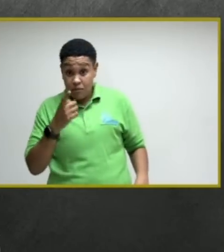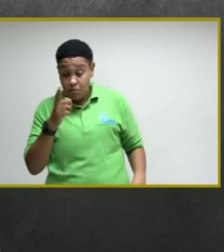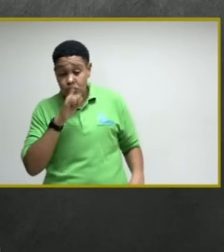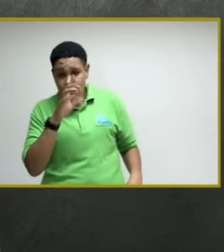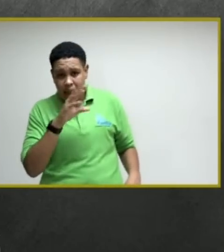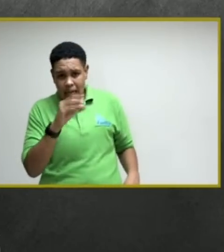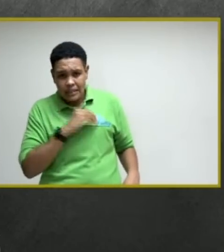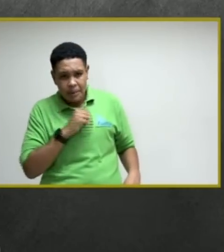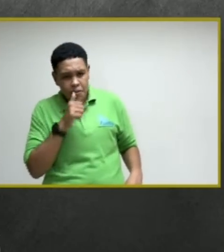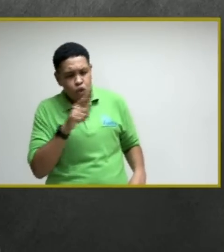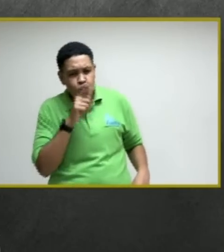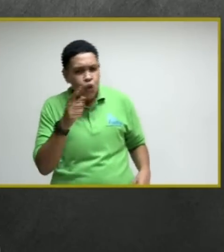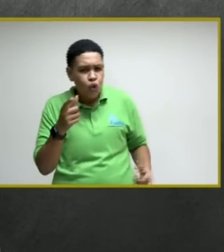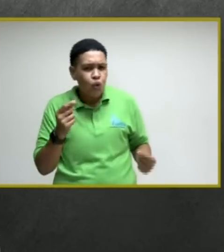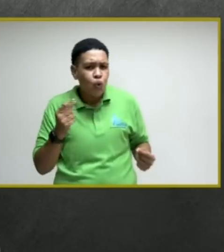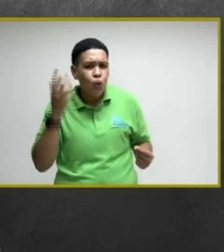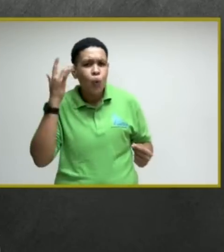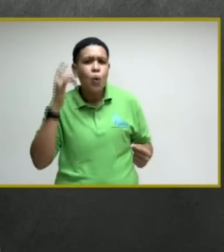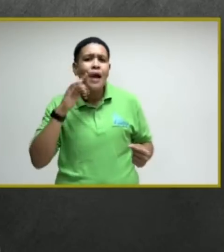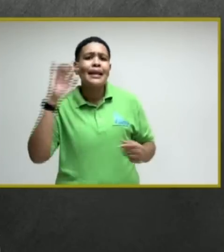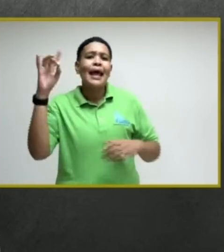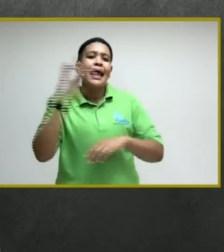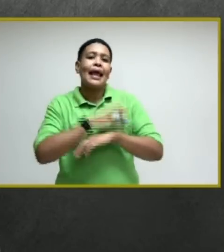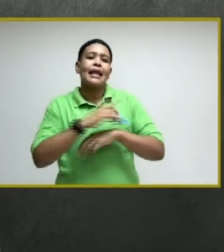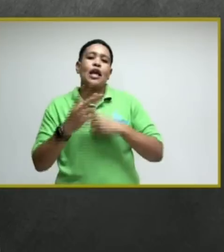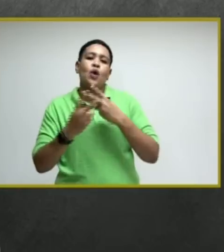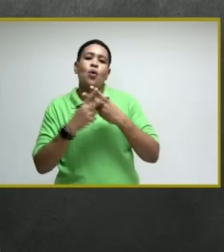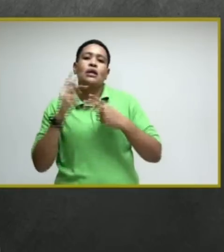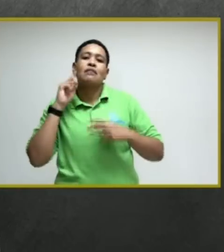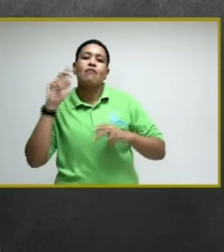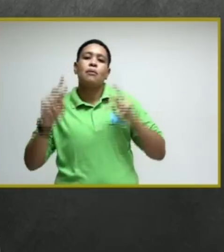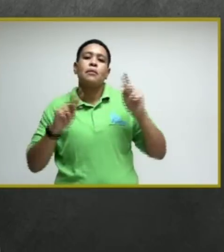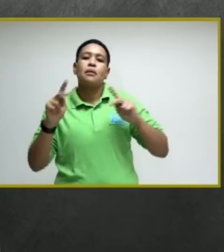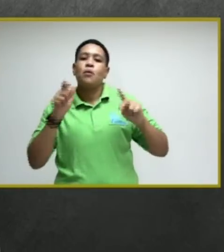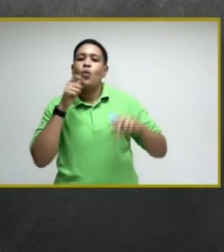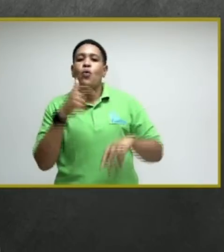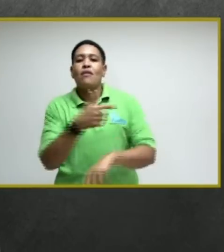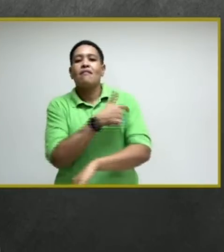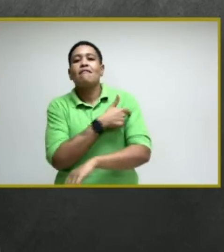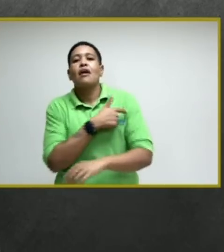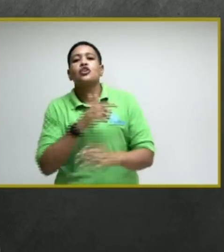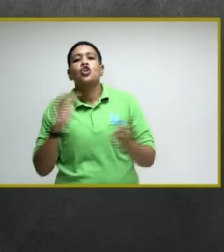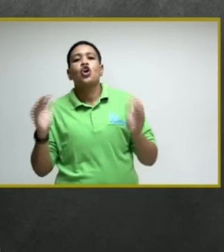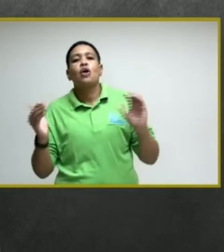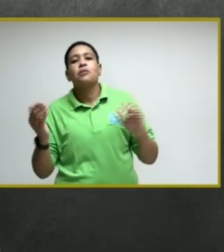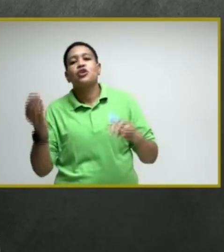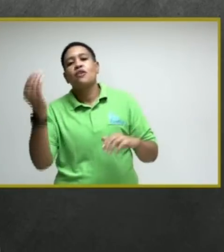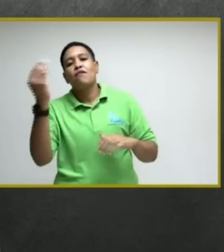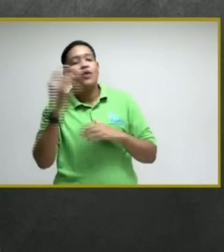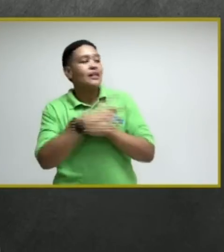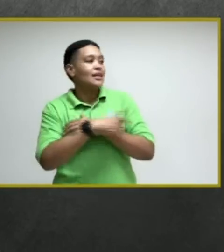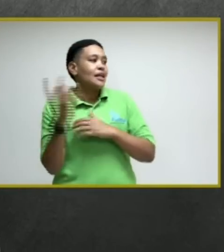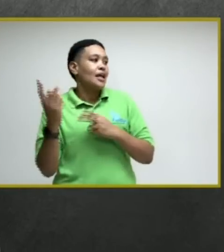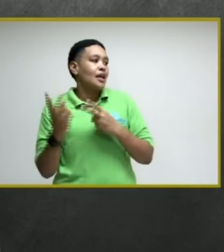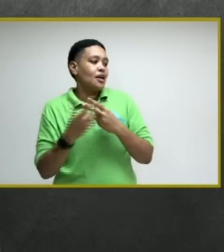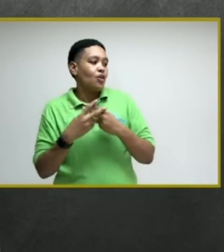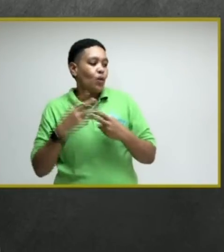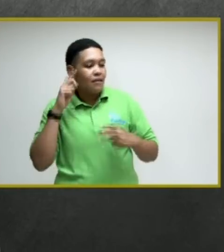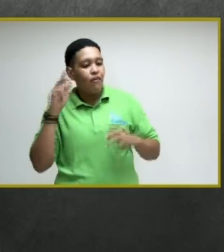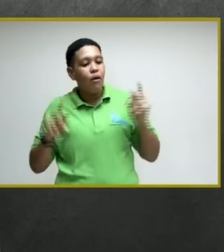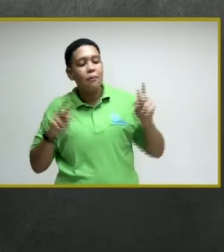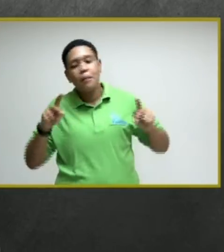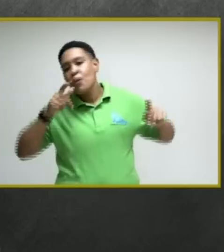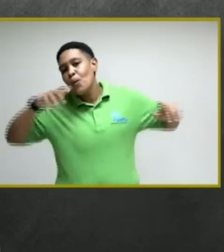accept, why is there an 8-day quarantine for vaccinated persons versus a 14-day quarantine for